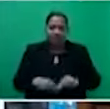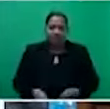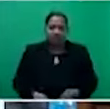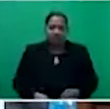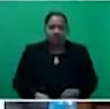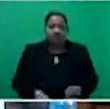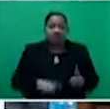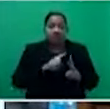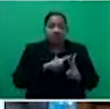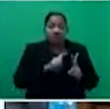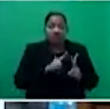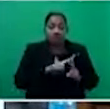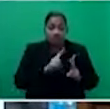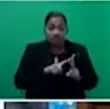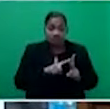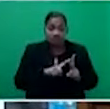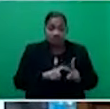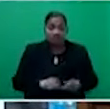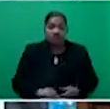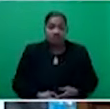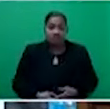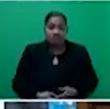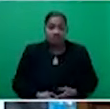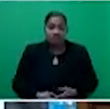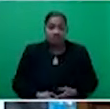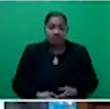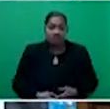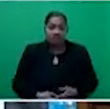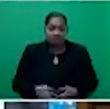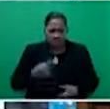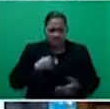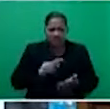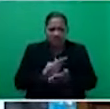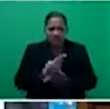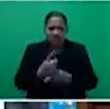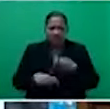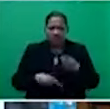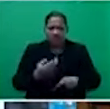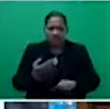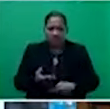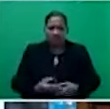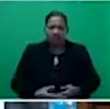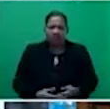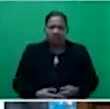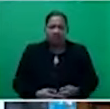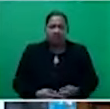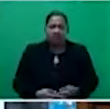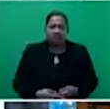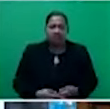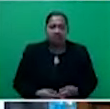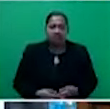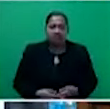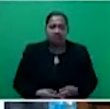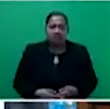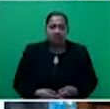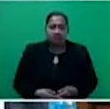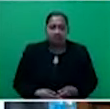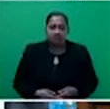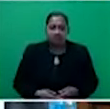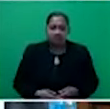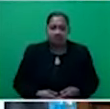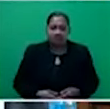The two protagonists, and let me be frank about this, sir. Mr. Speaker, sir, the two protagonists that have been